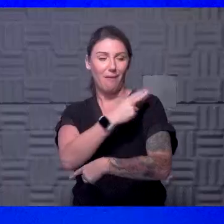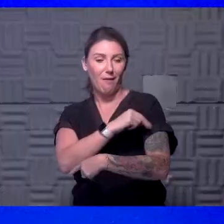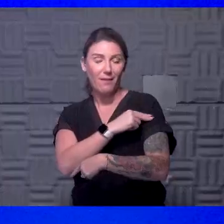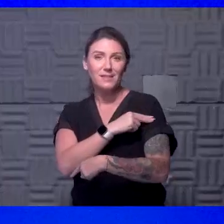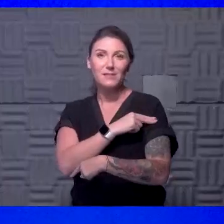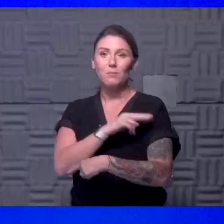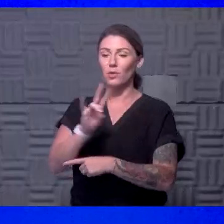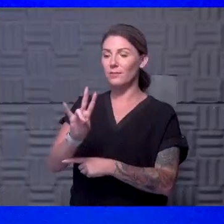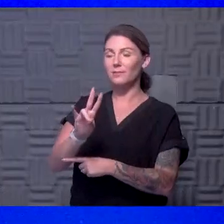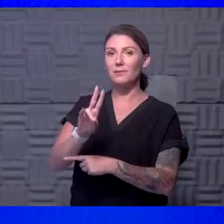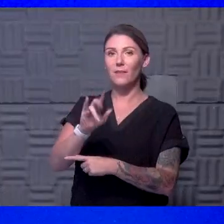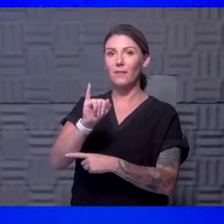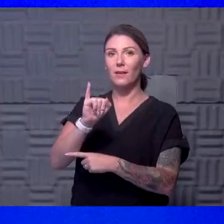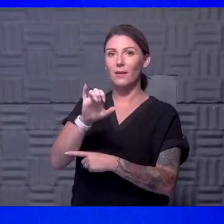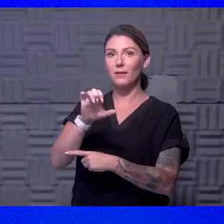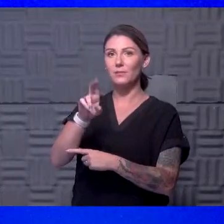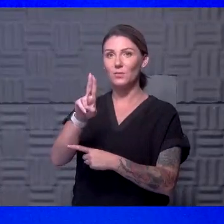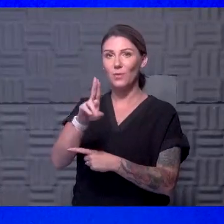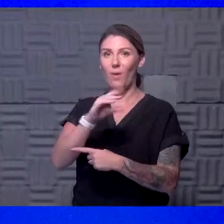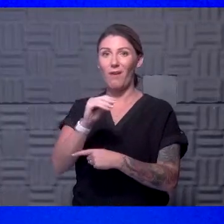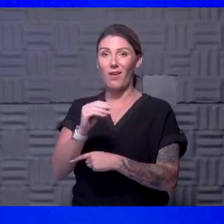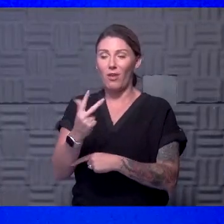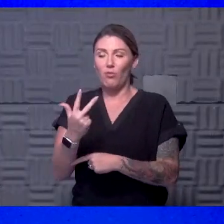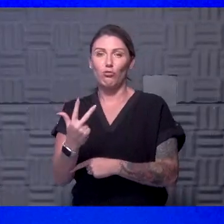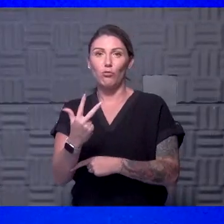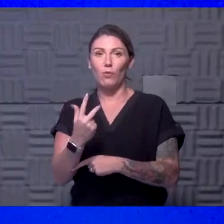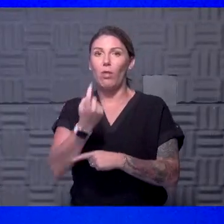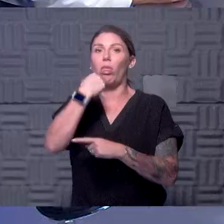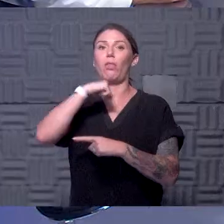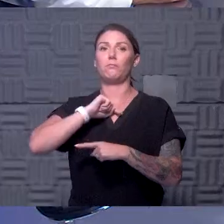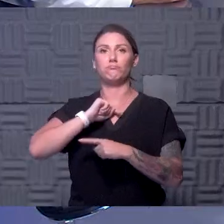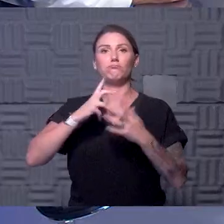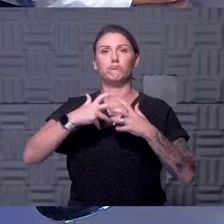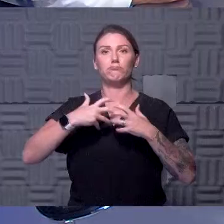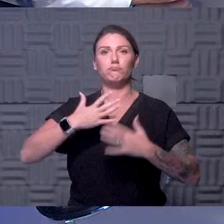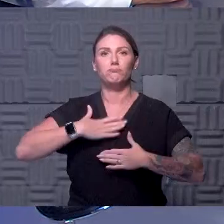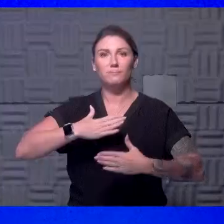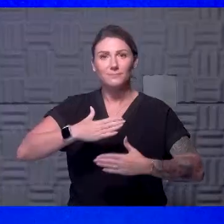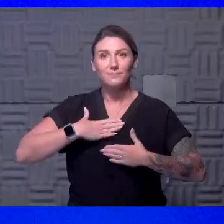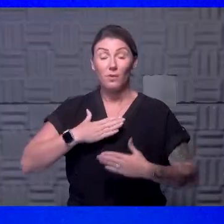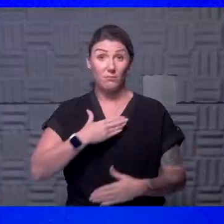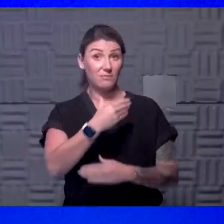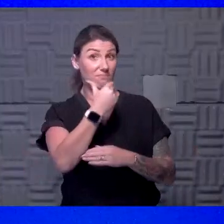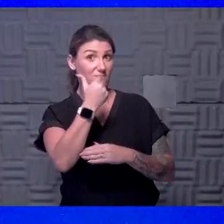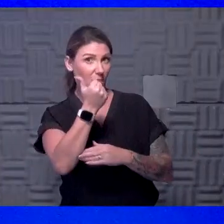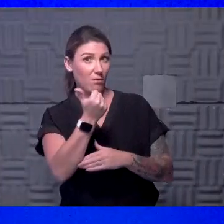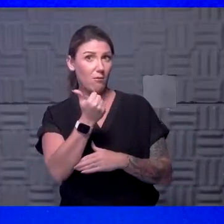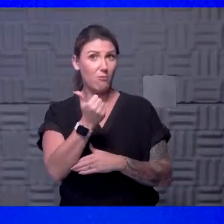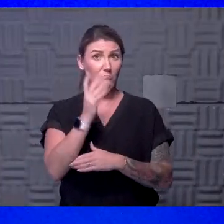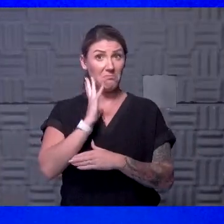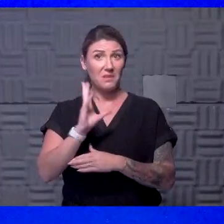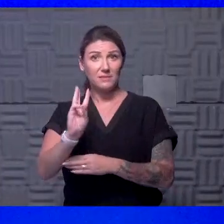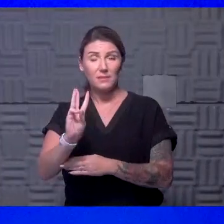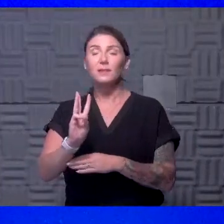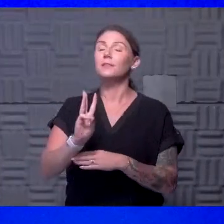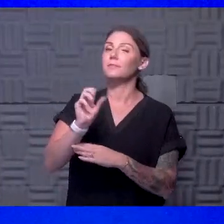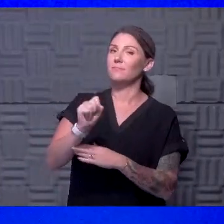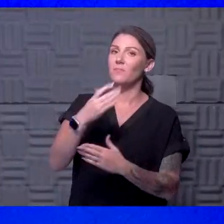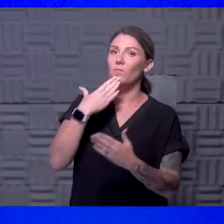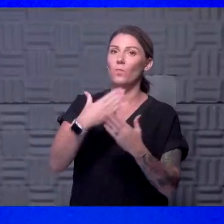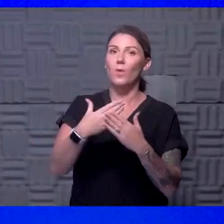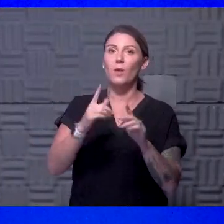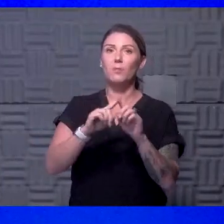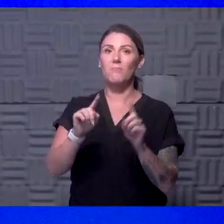the ICU and 3 on the ventilator. So that's much better. We were at that is 6 much on the better. ventilator. Yeah. So we've done pretty well. Now we should also say that we do